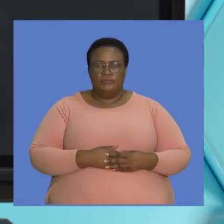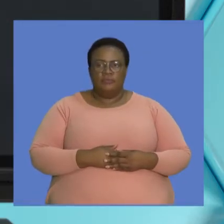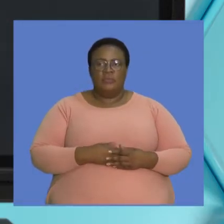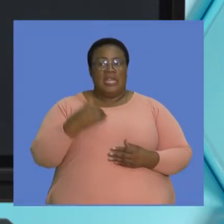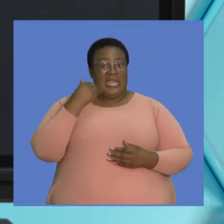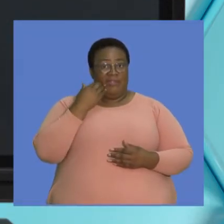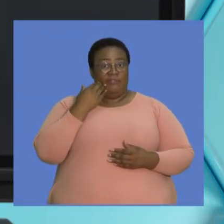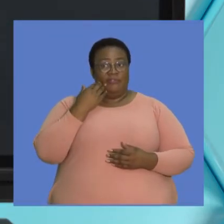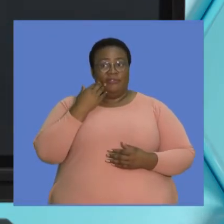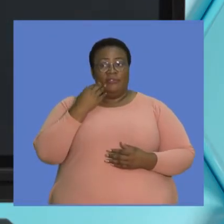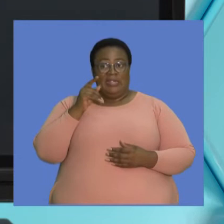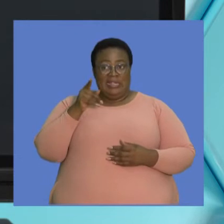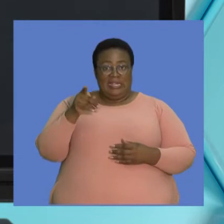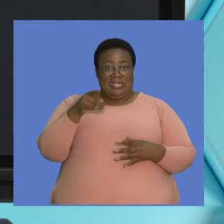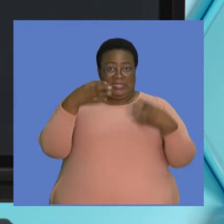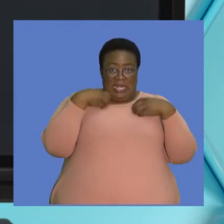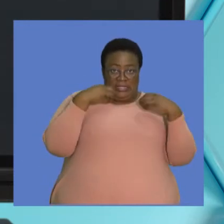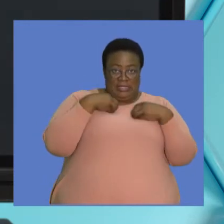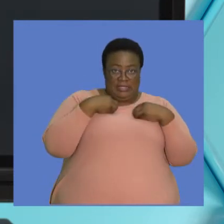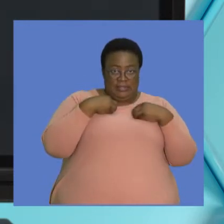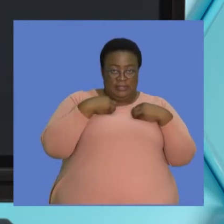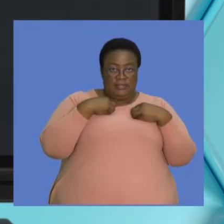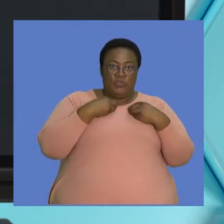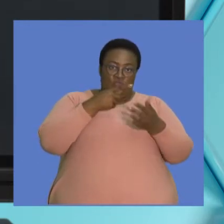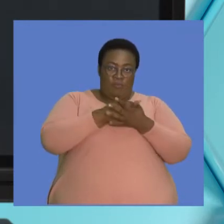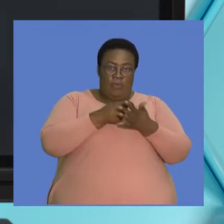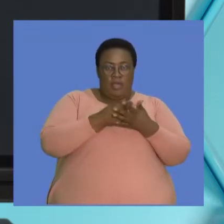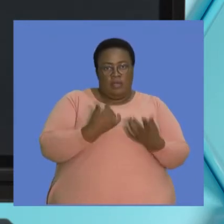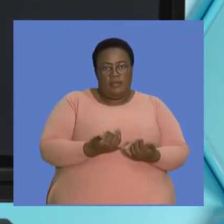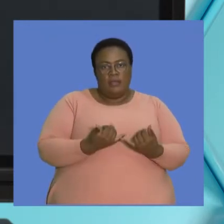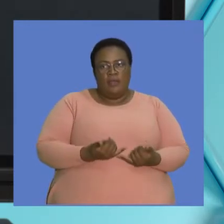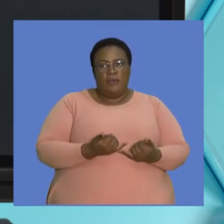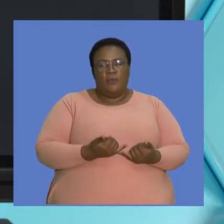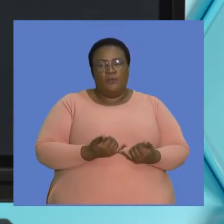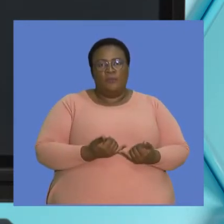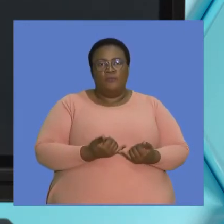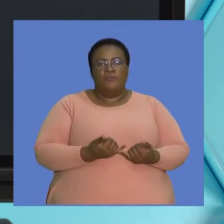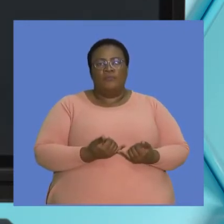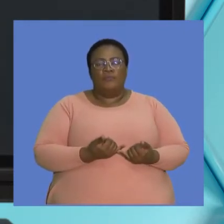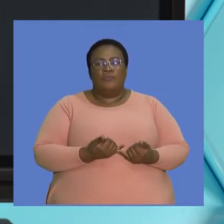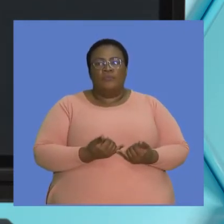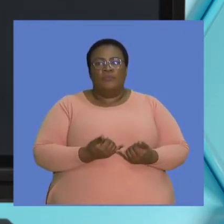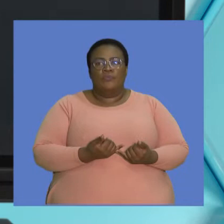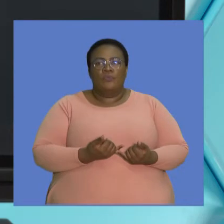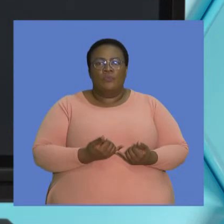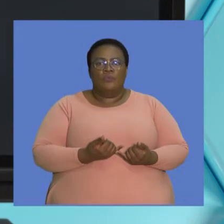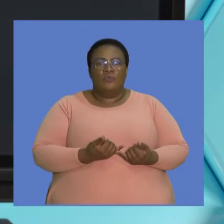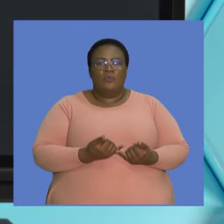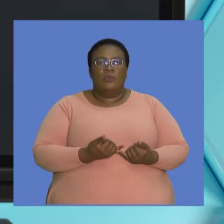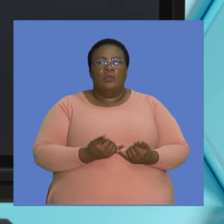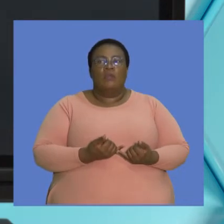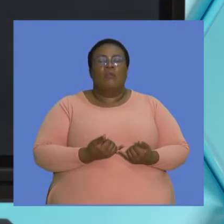you, if this particular asset that you are buying, in this context, PlayStation